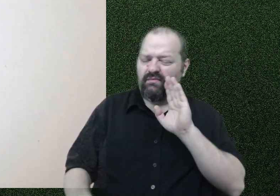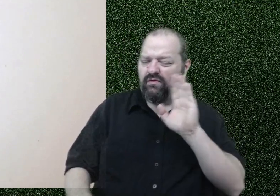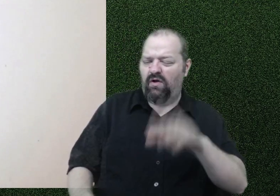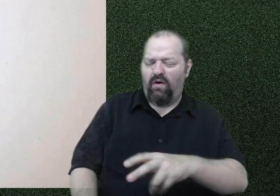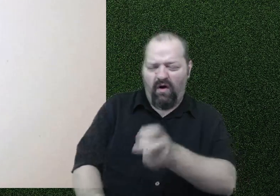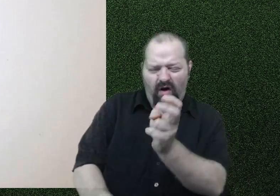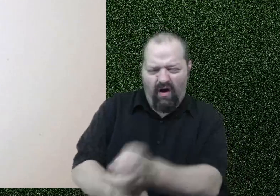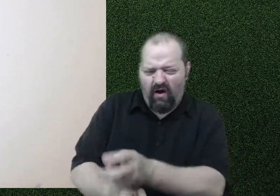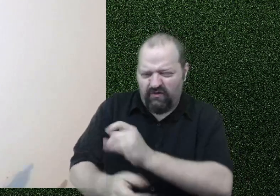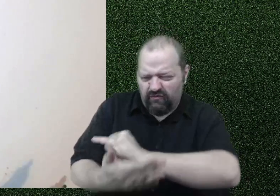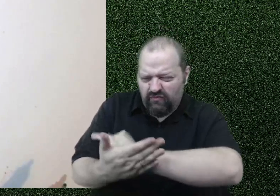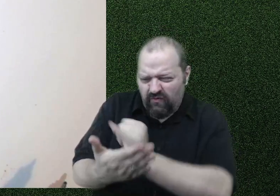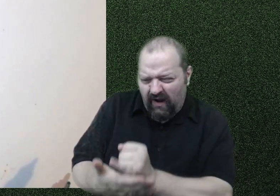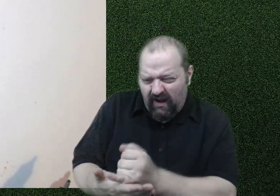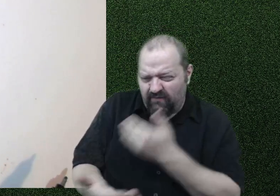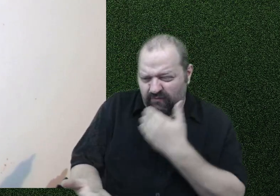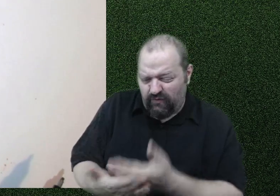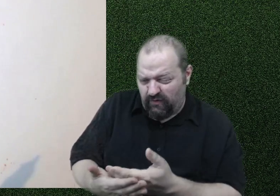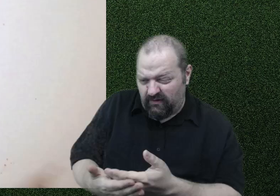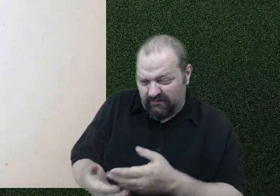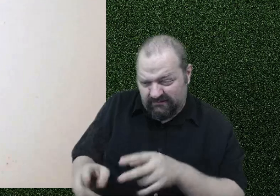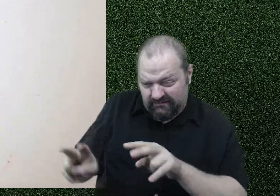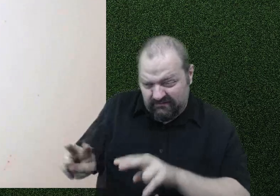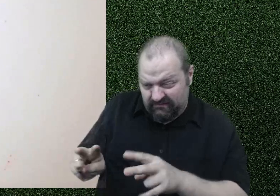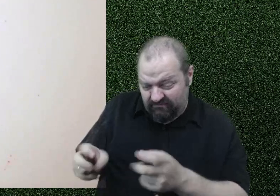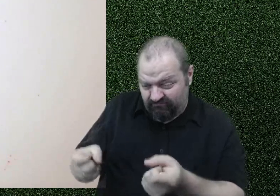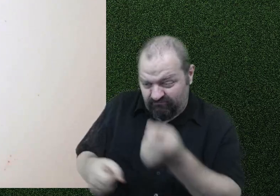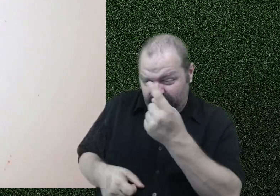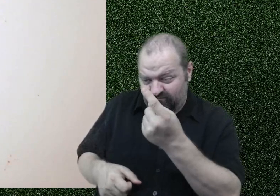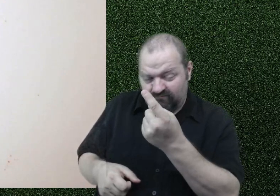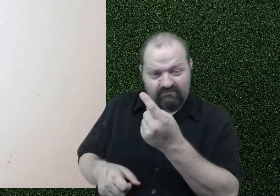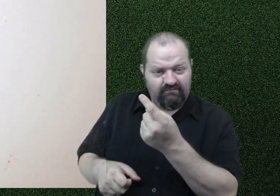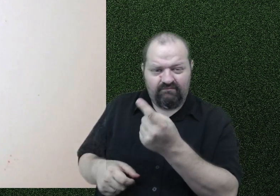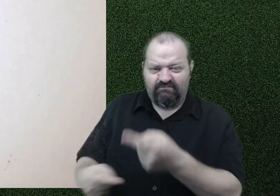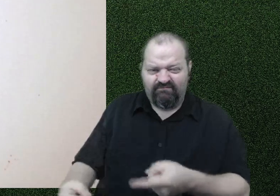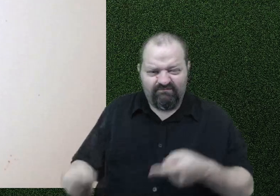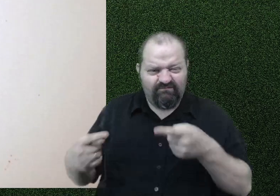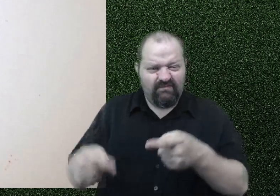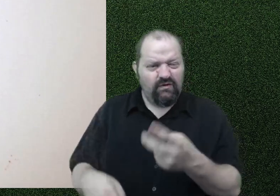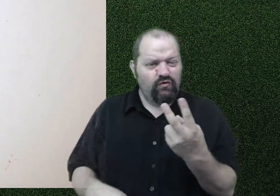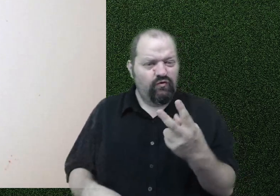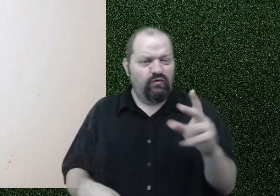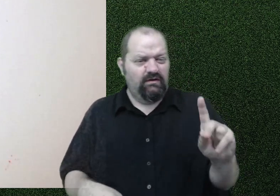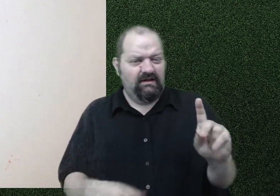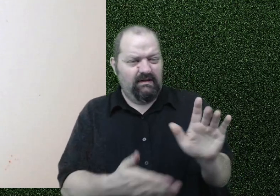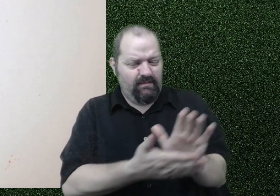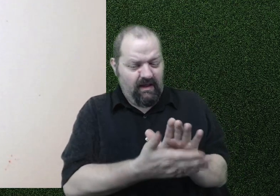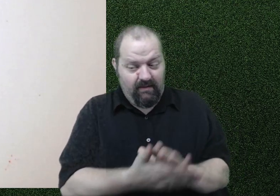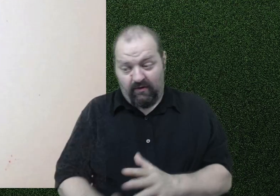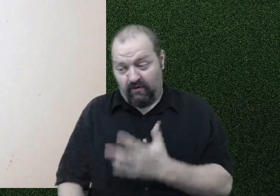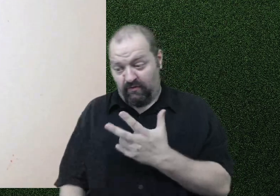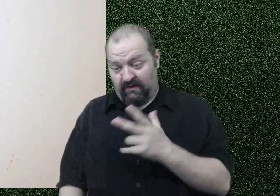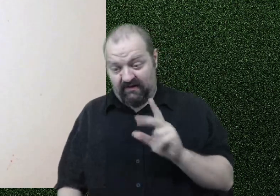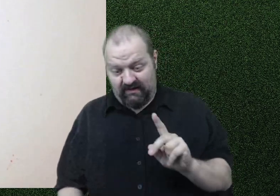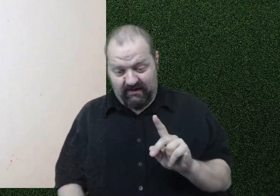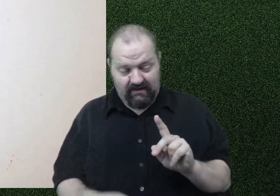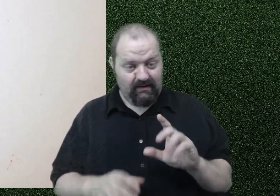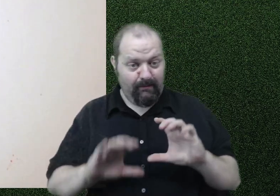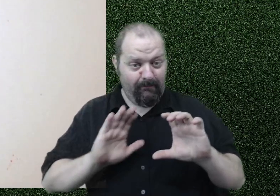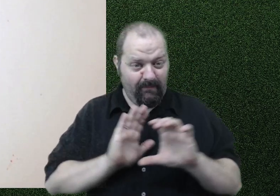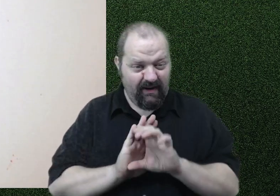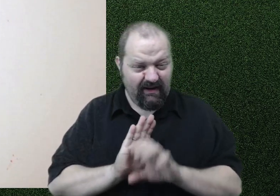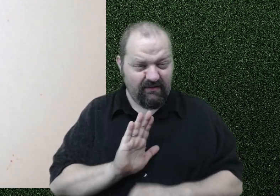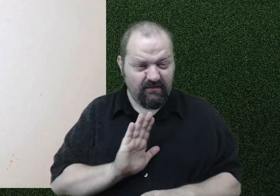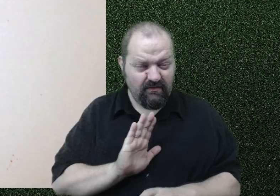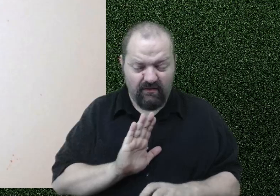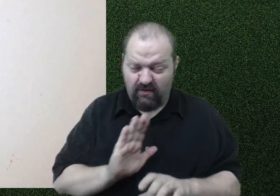in 3D. And sometimes because we're graphing in 3D on a 2D piece of paper, those